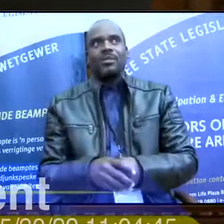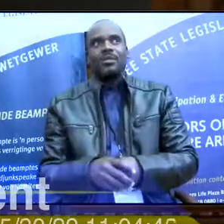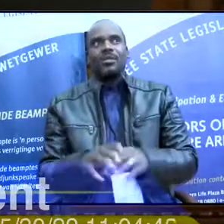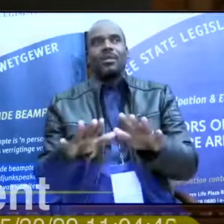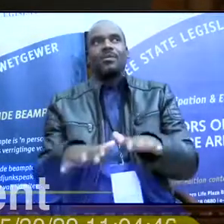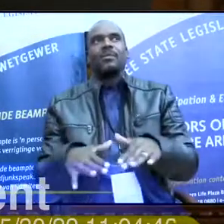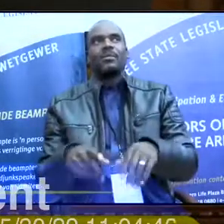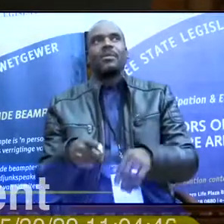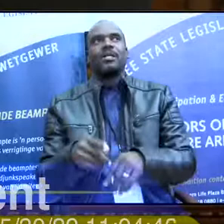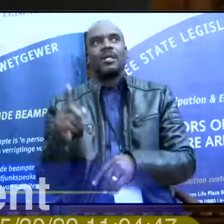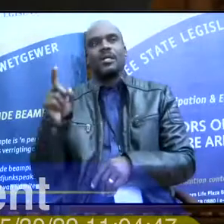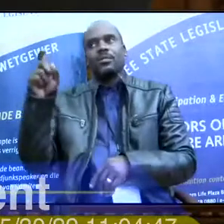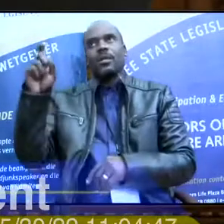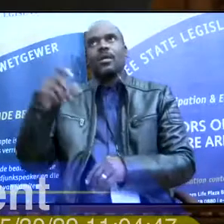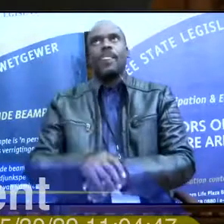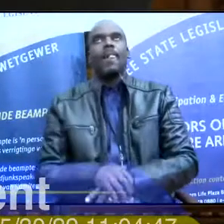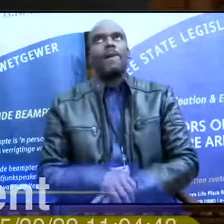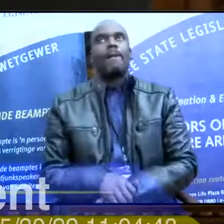growth